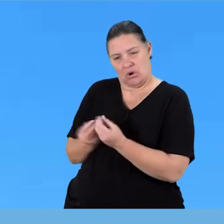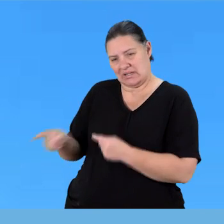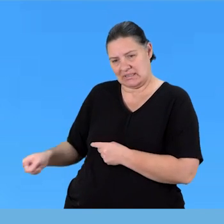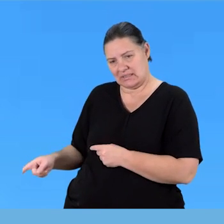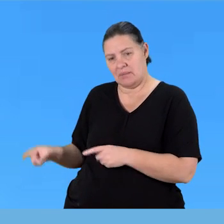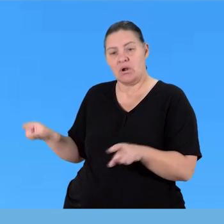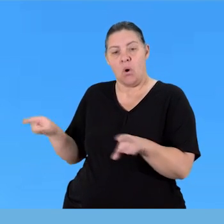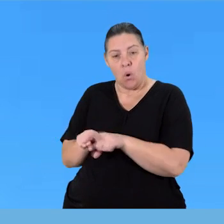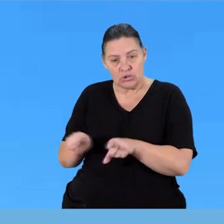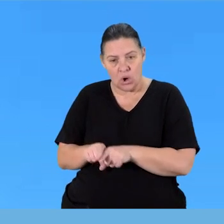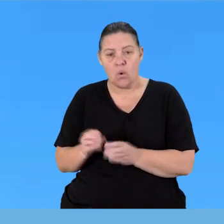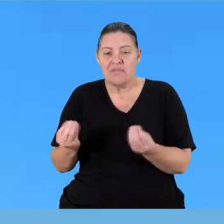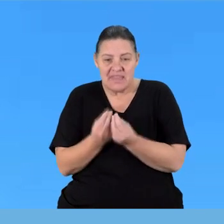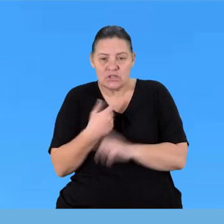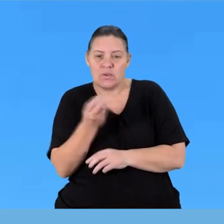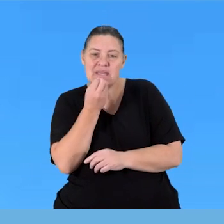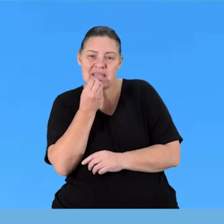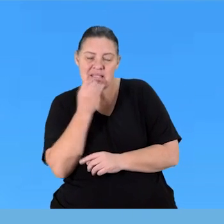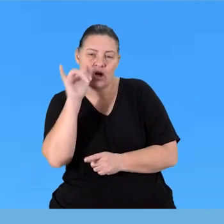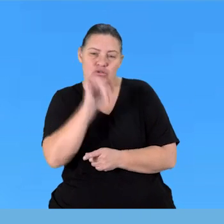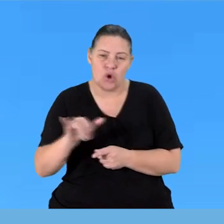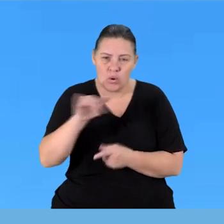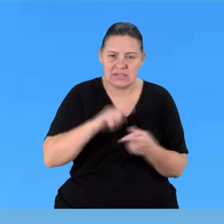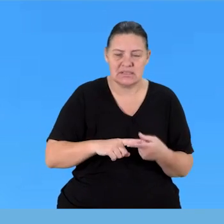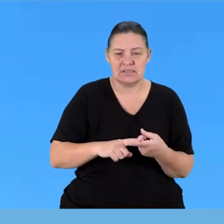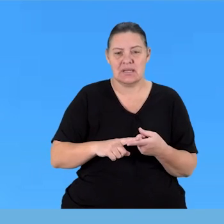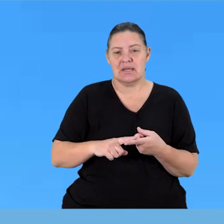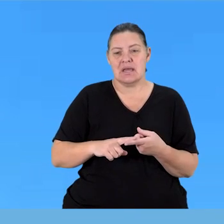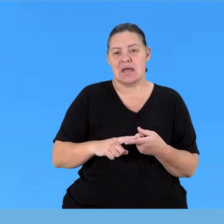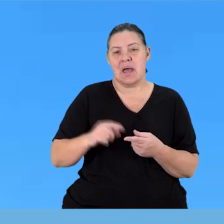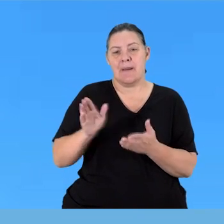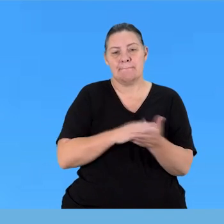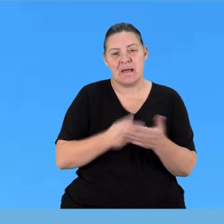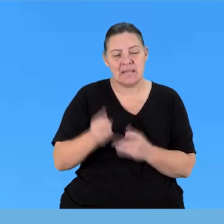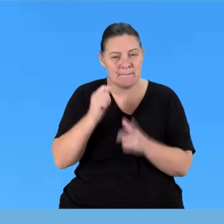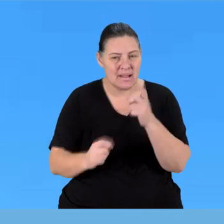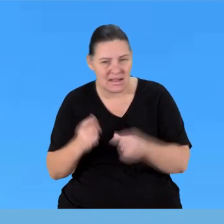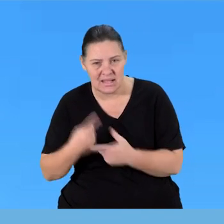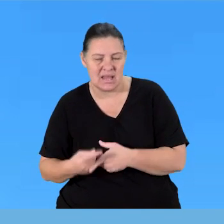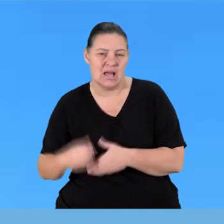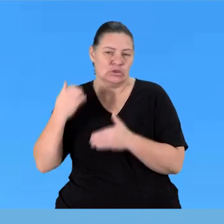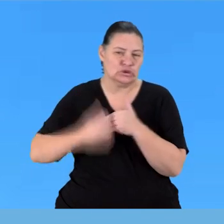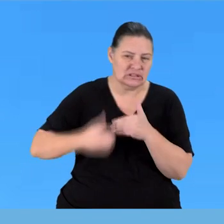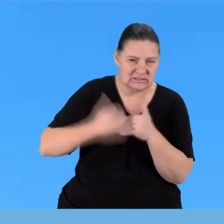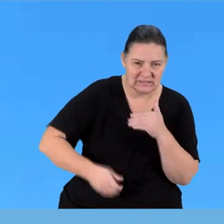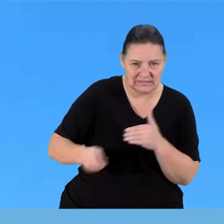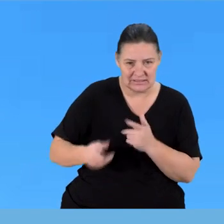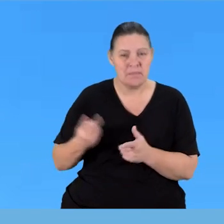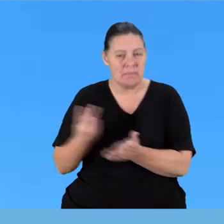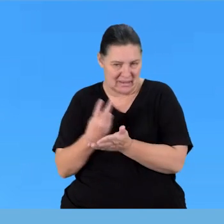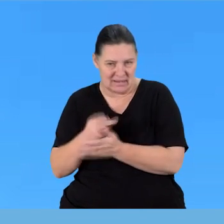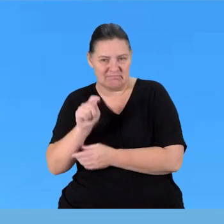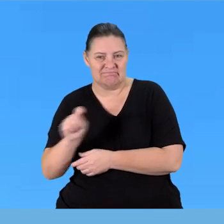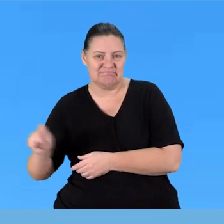unwanted products. The things that we eat as well, the yogurt, the buttermilk, and cheese, they are all fermented